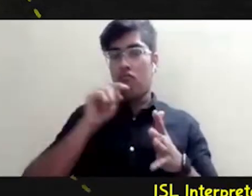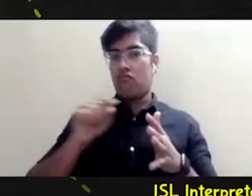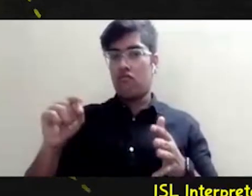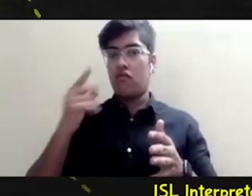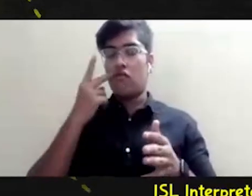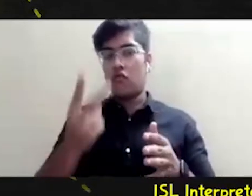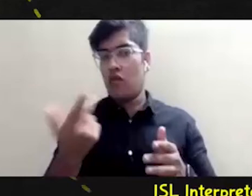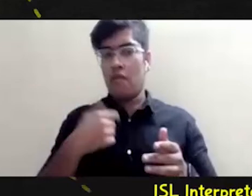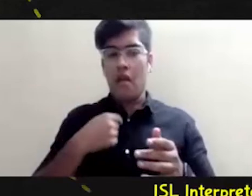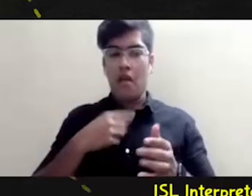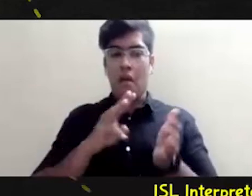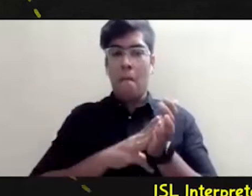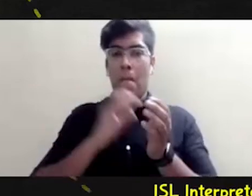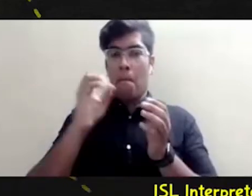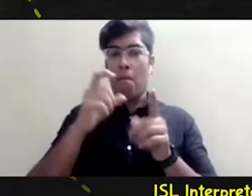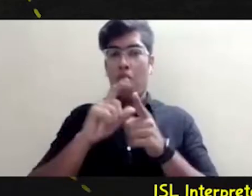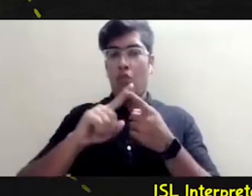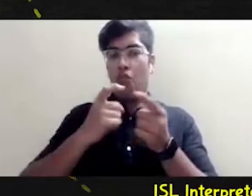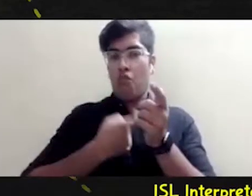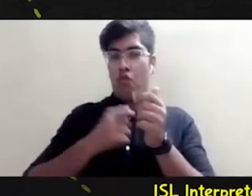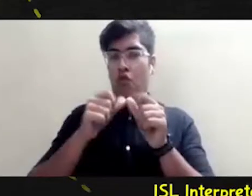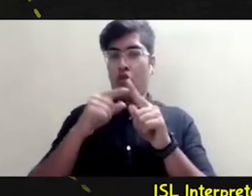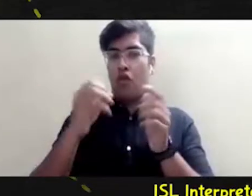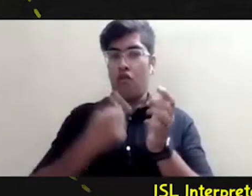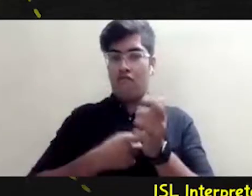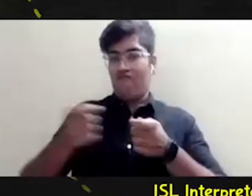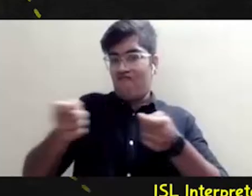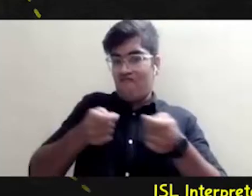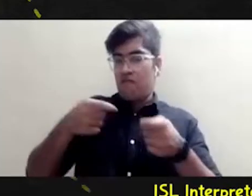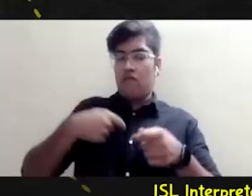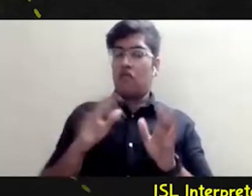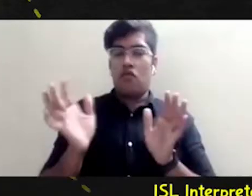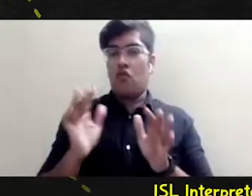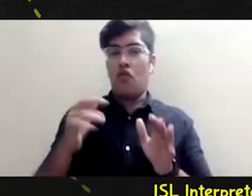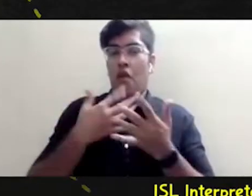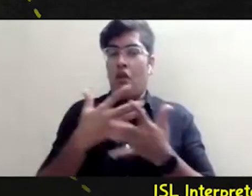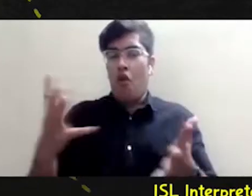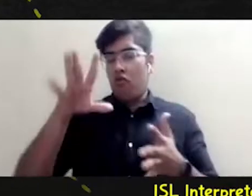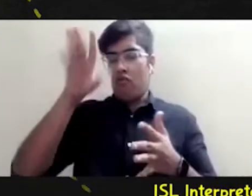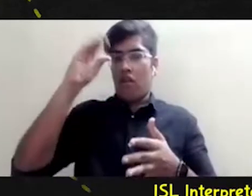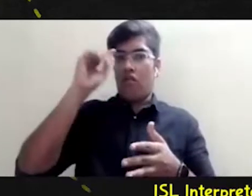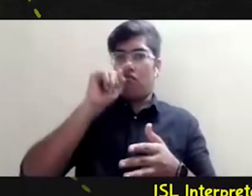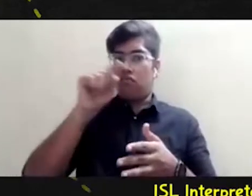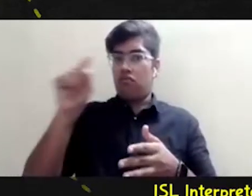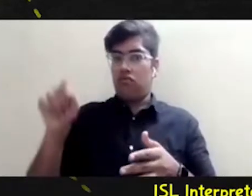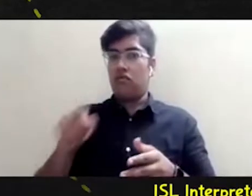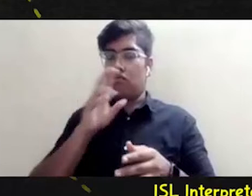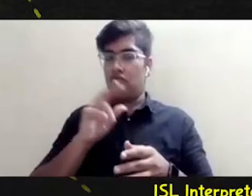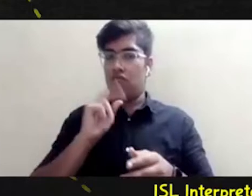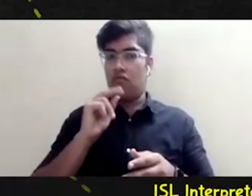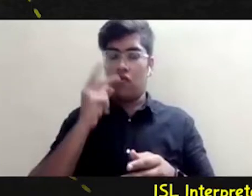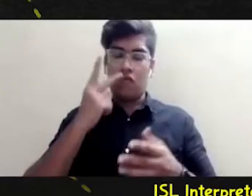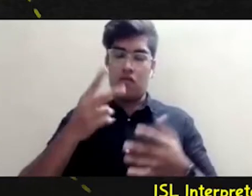as moderator, but more like I'm learning a lot of things from you and our panelists also.